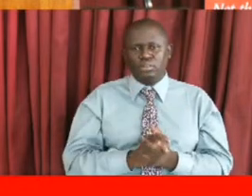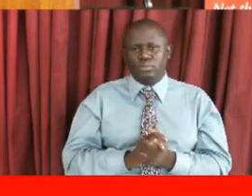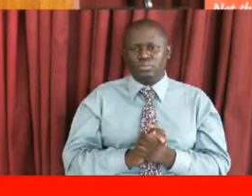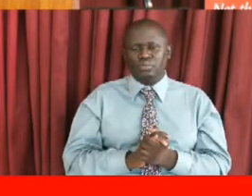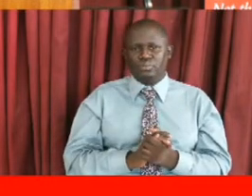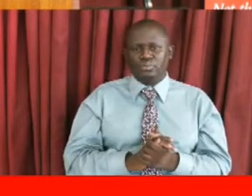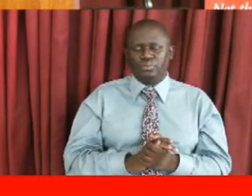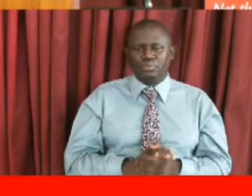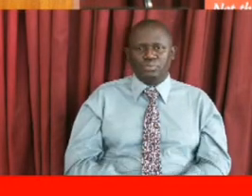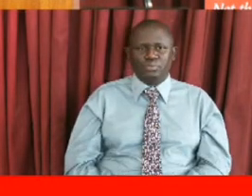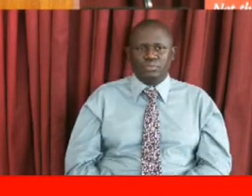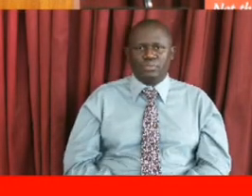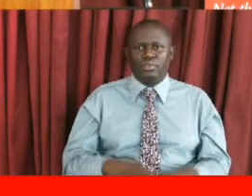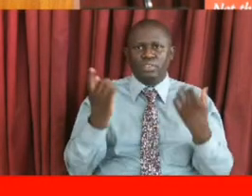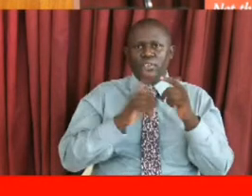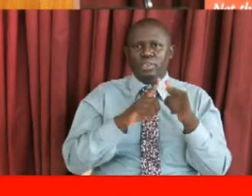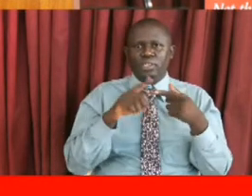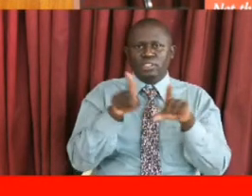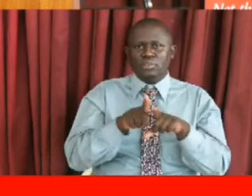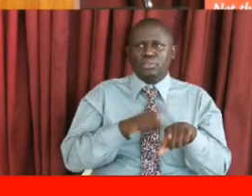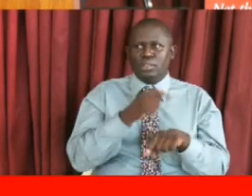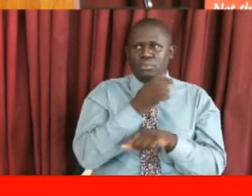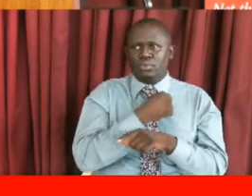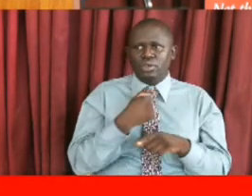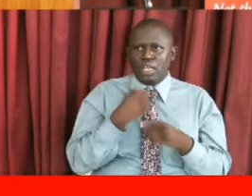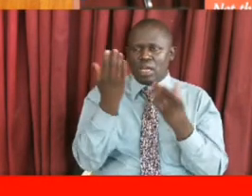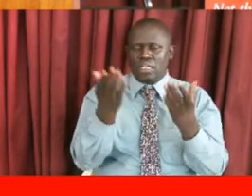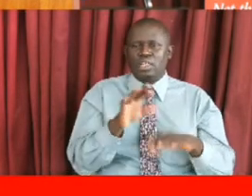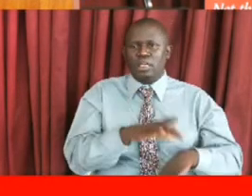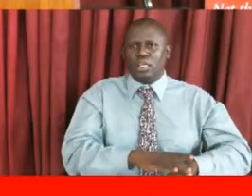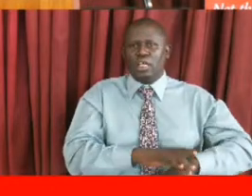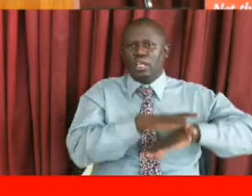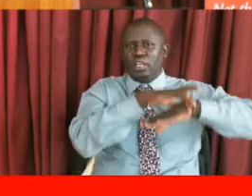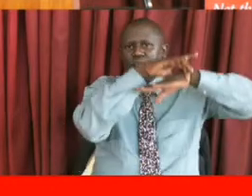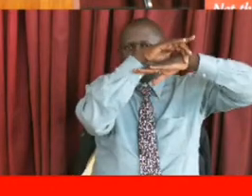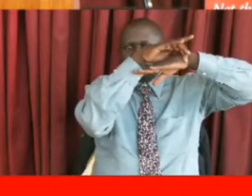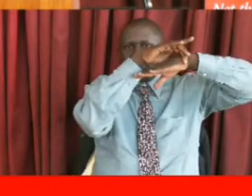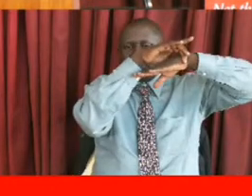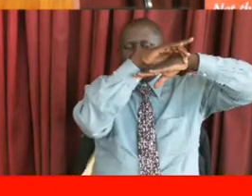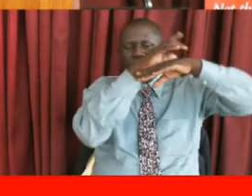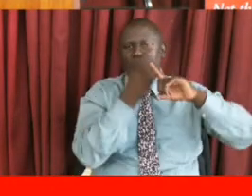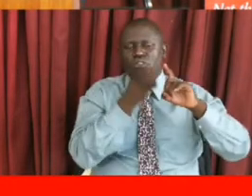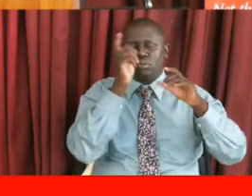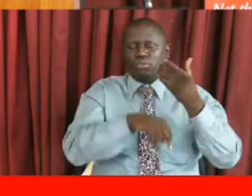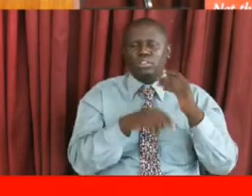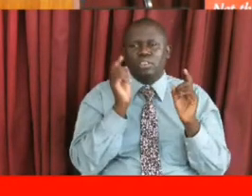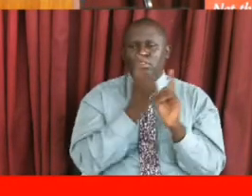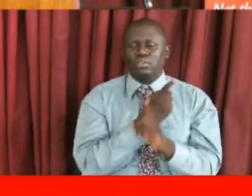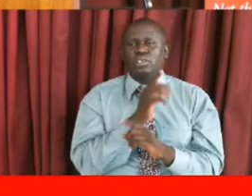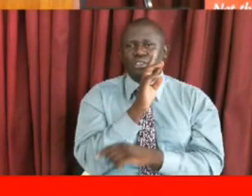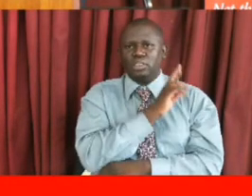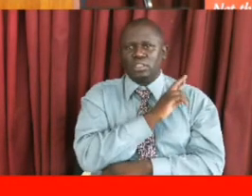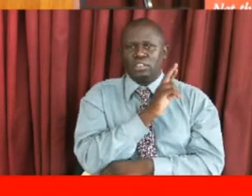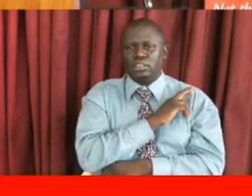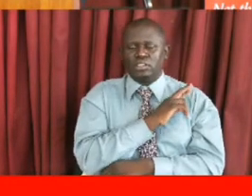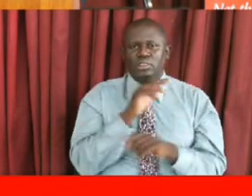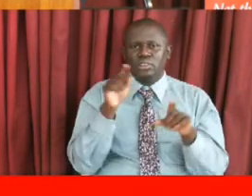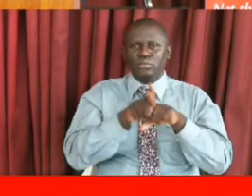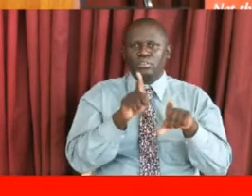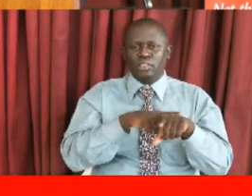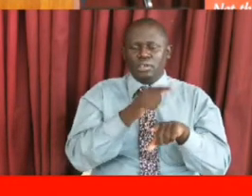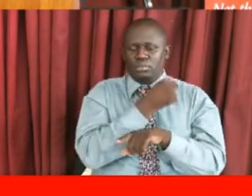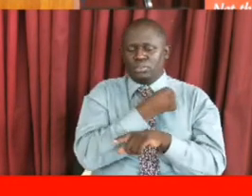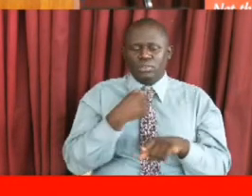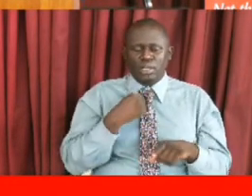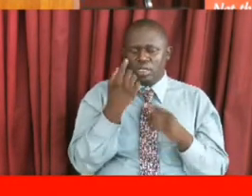us and then we are lifted out of denominationalism and we are lifted out of all